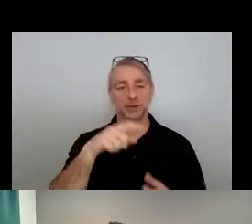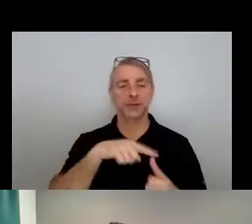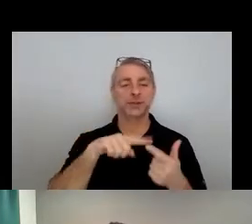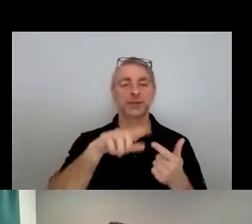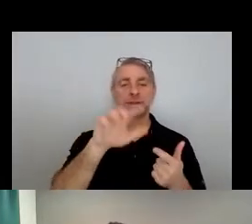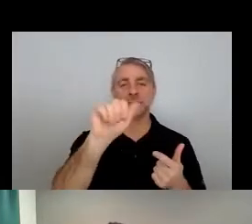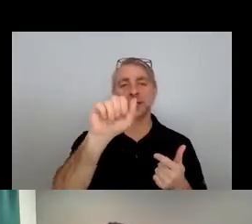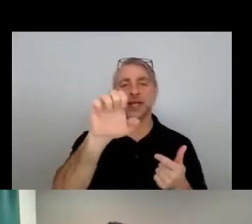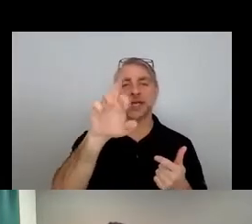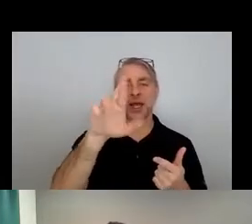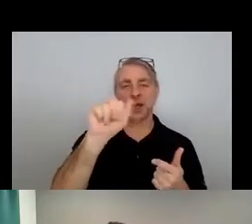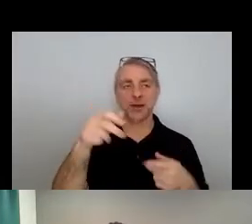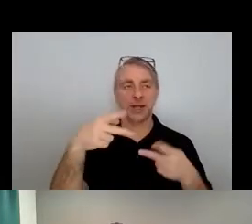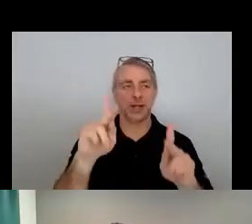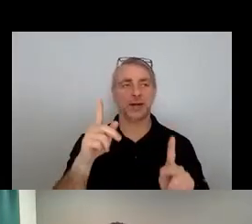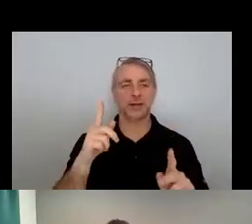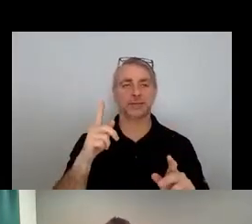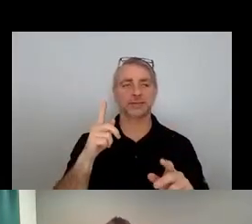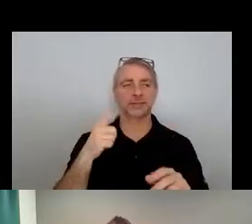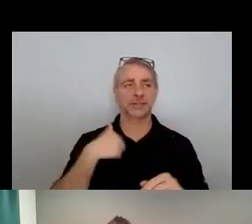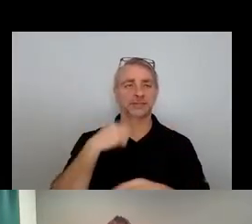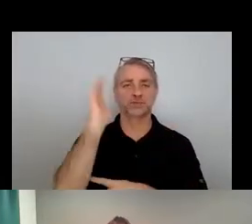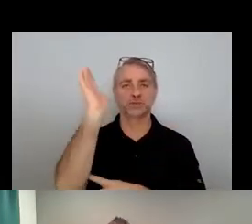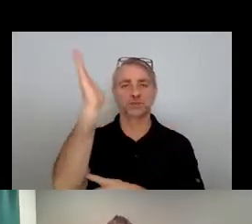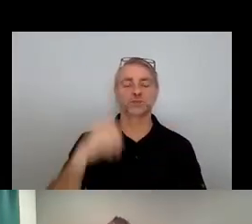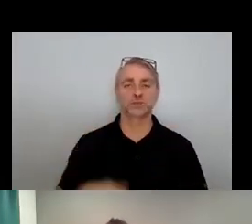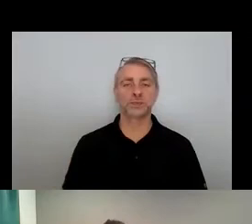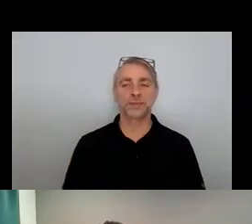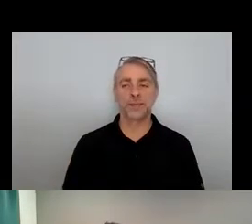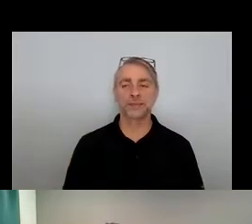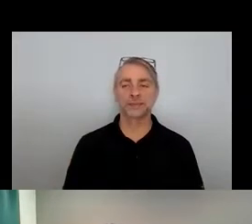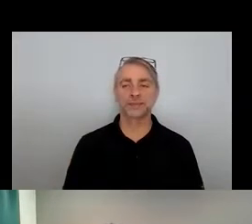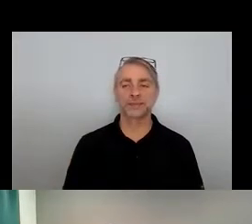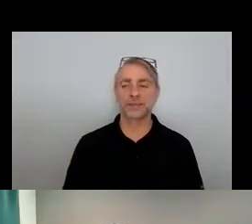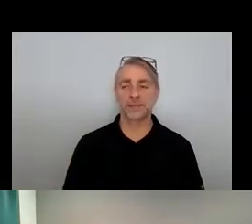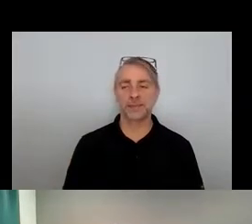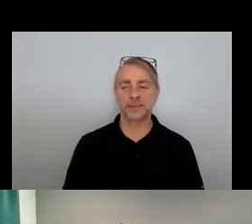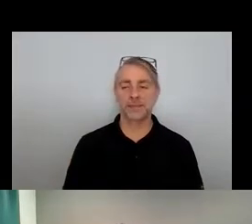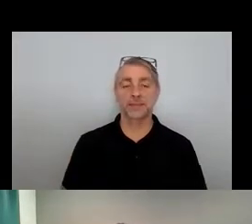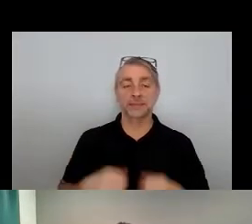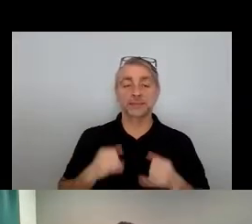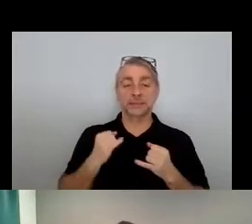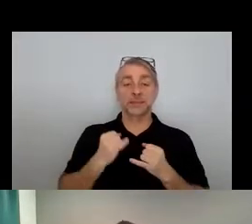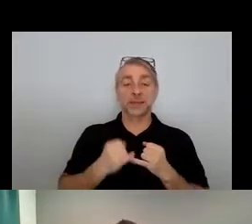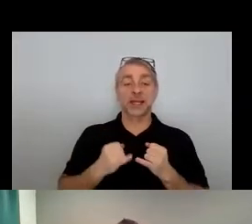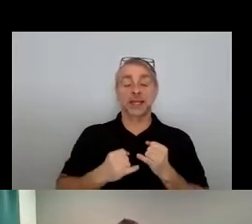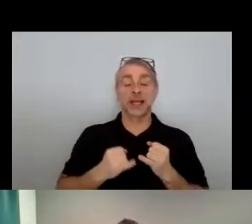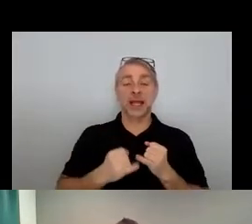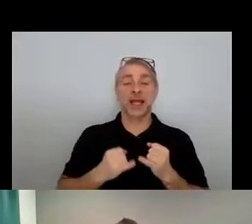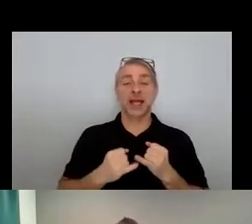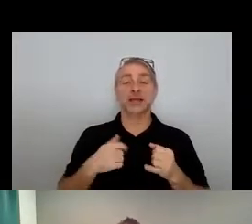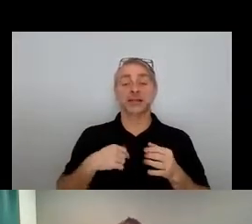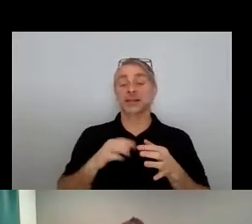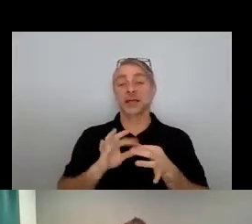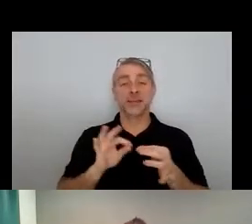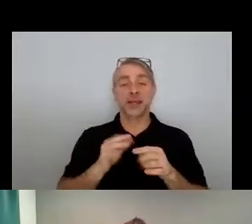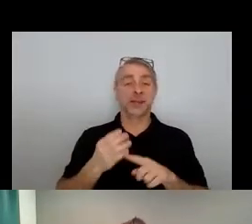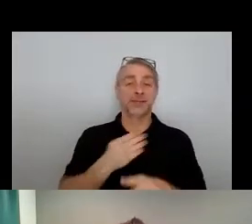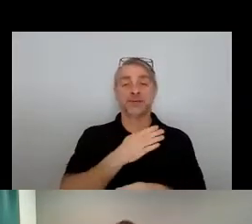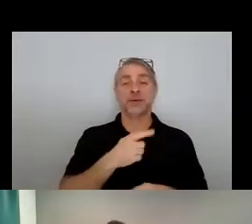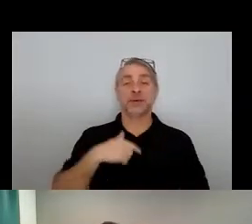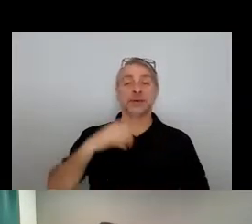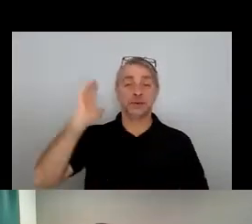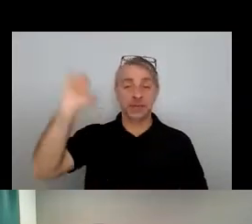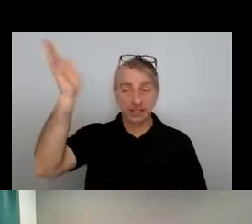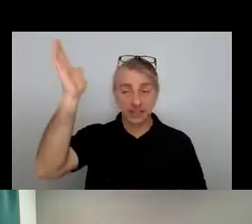for setting this up for us. And the last thing I'll note right before I dive in, I've